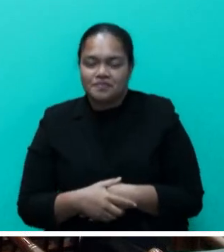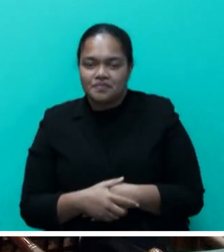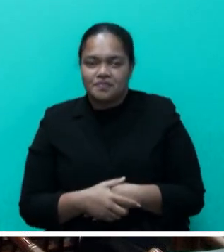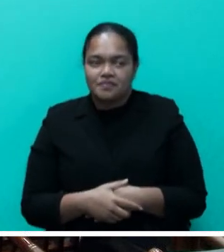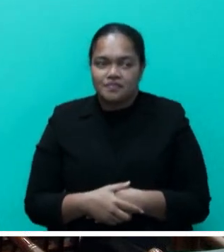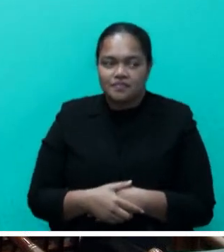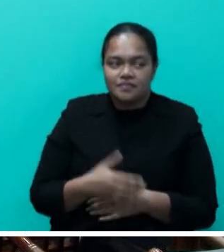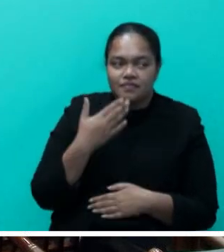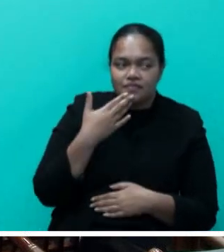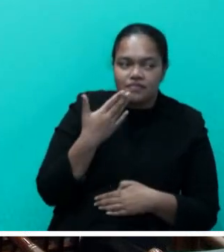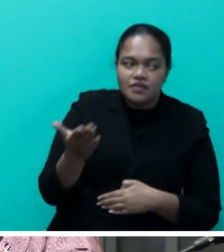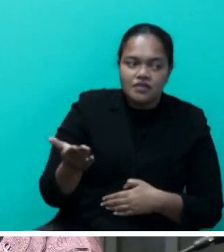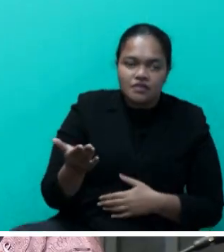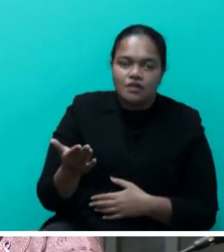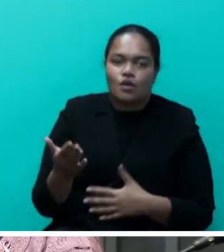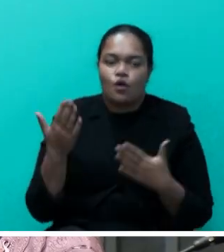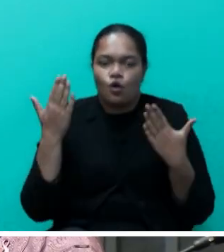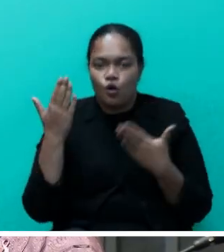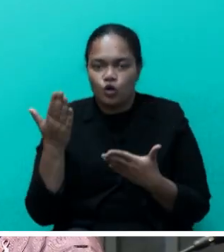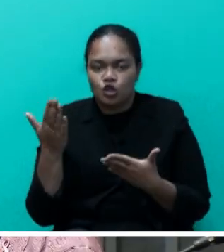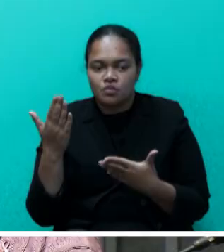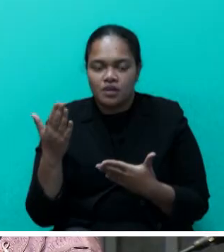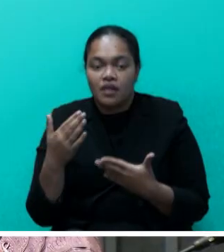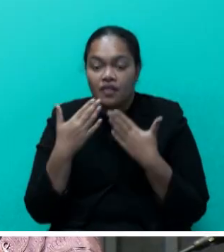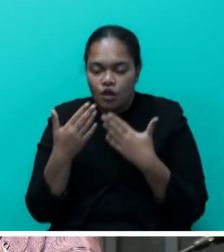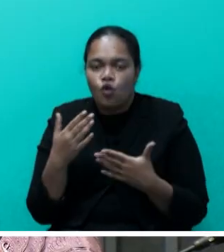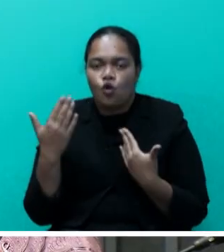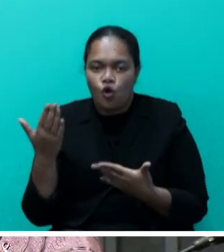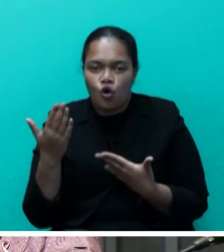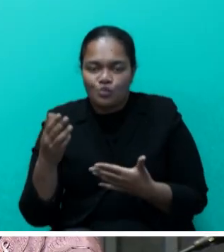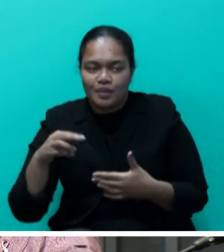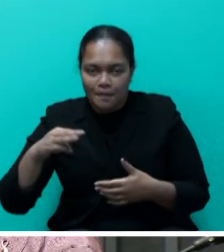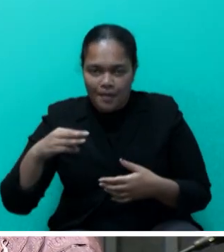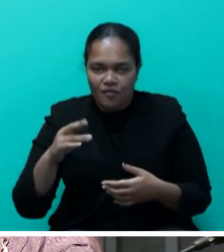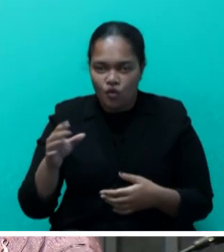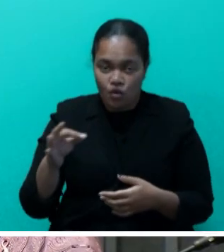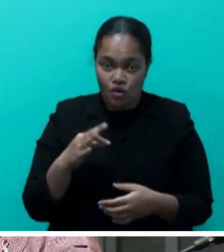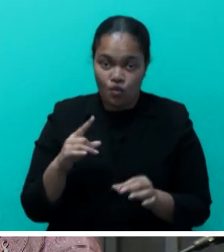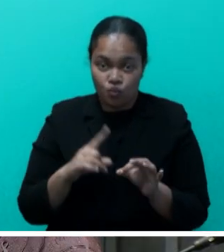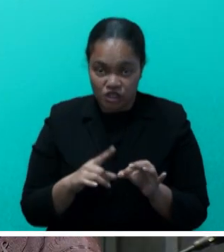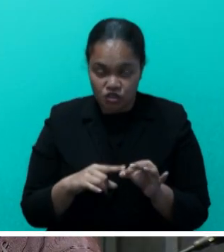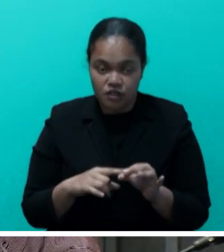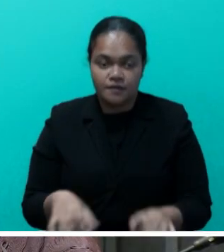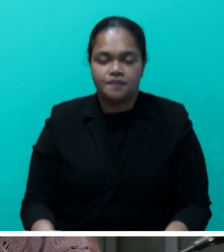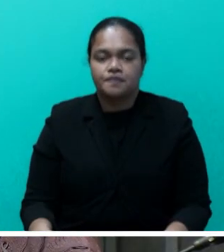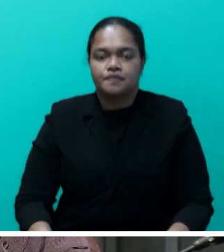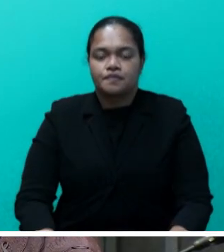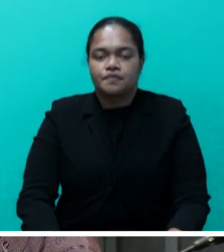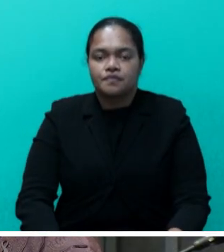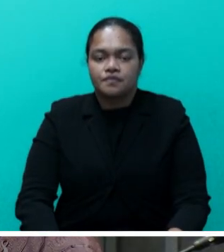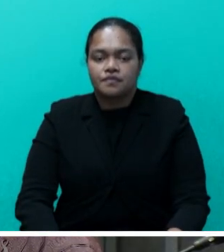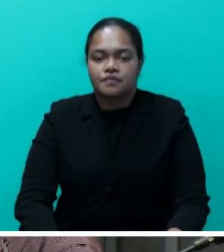Thank you very much, Honourable Speaker. Thank the Honourable Member for the question. I just